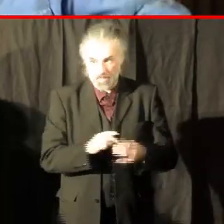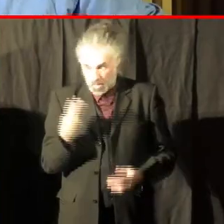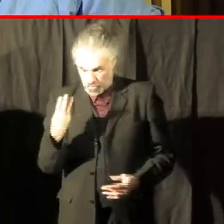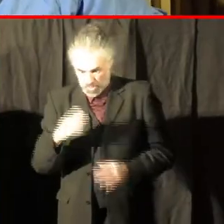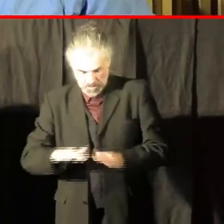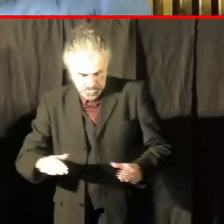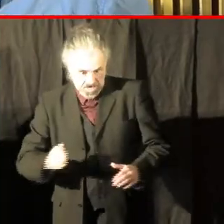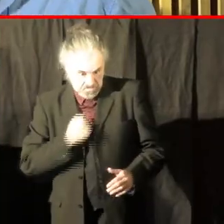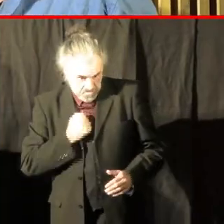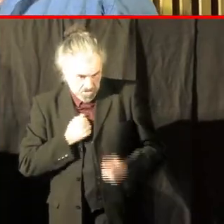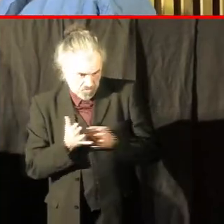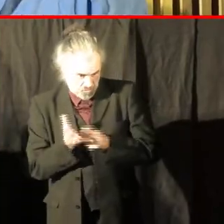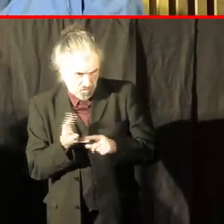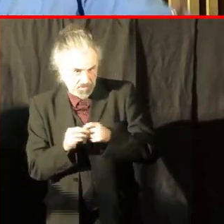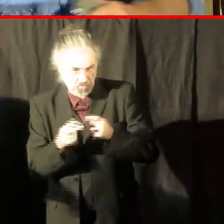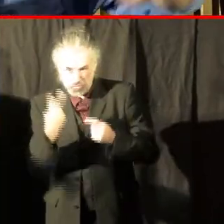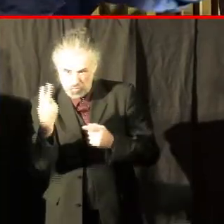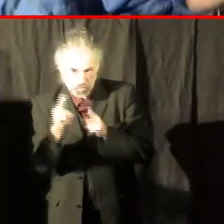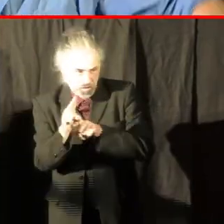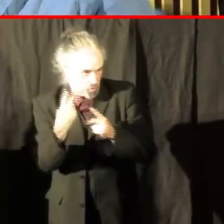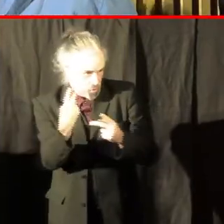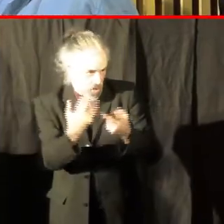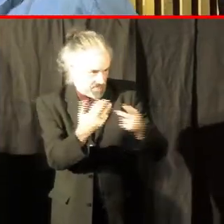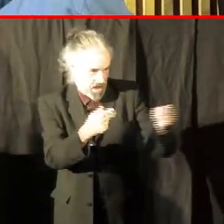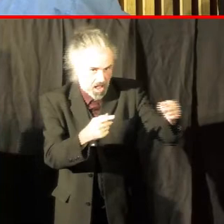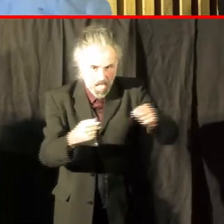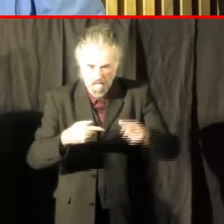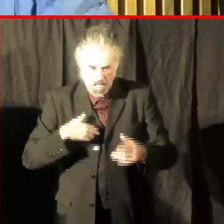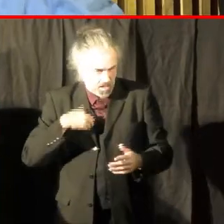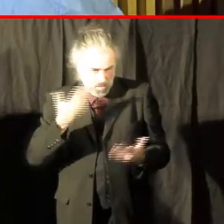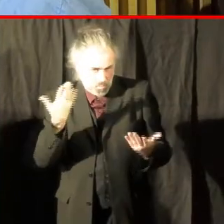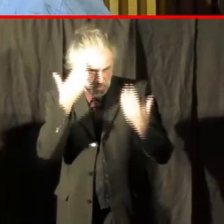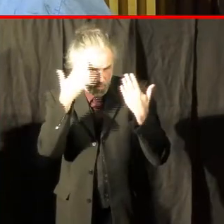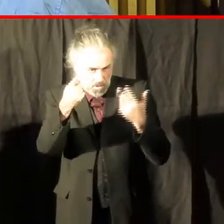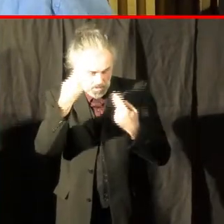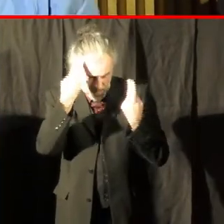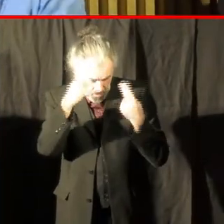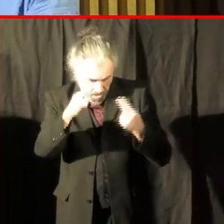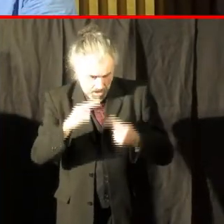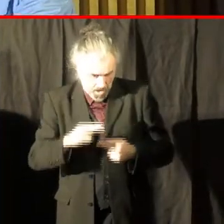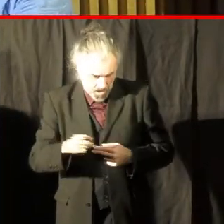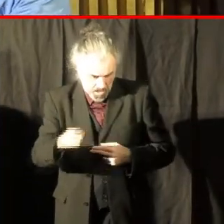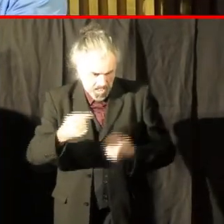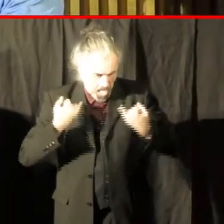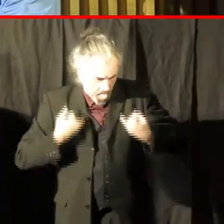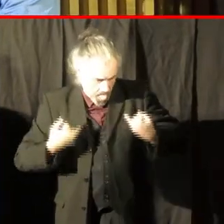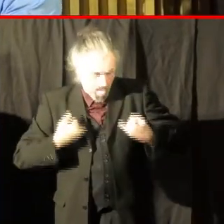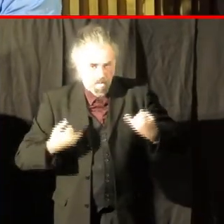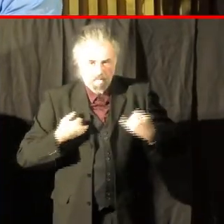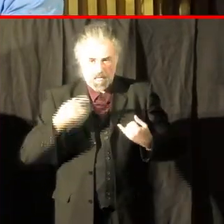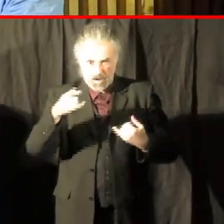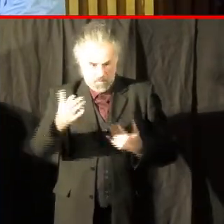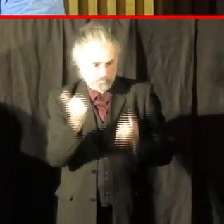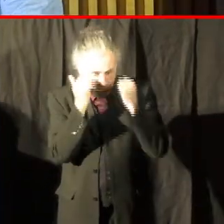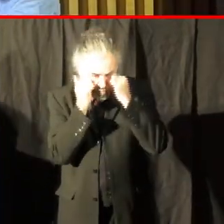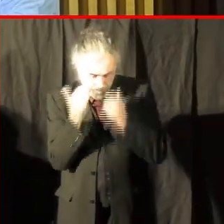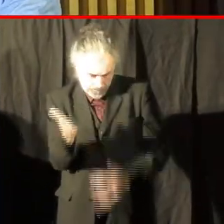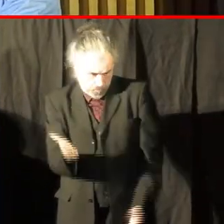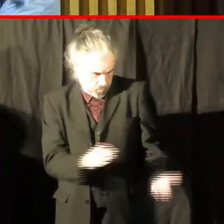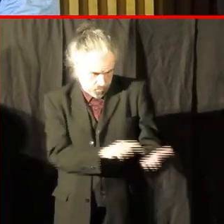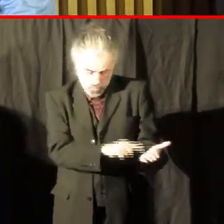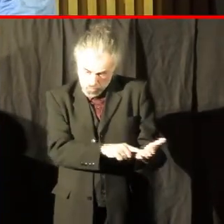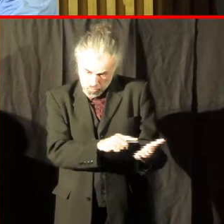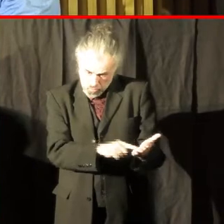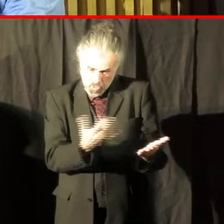my Ruby and two other kids dying of mysterious illnesses in 3 years. No. And now here we've got proof, Stefan, that there are